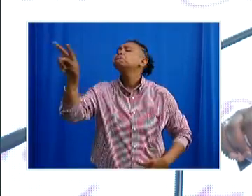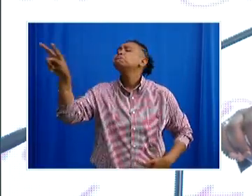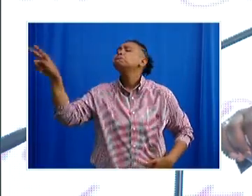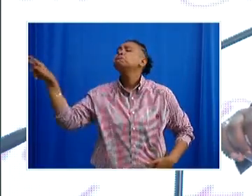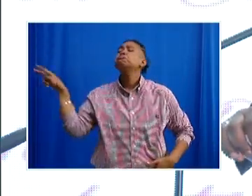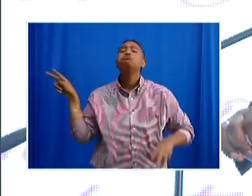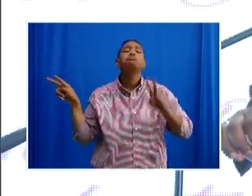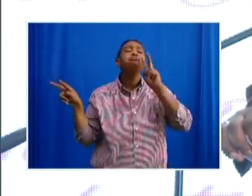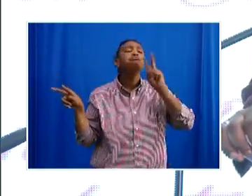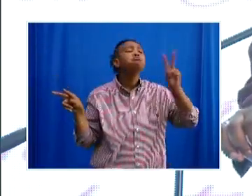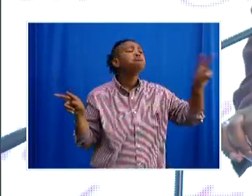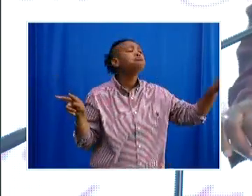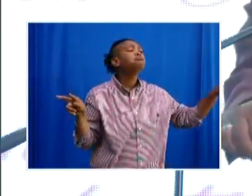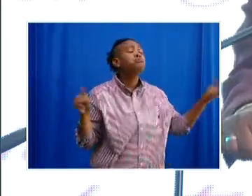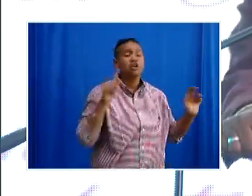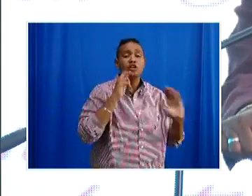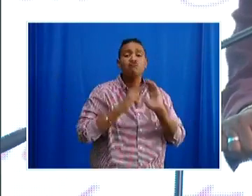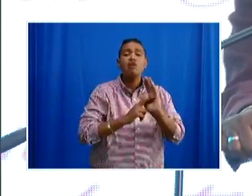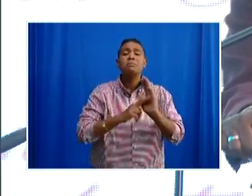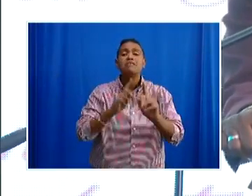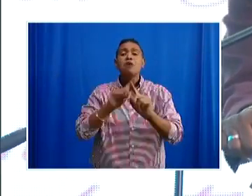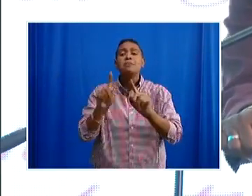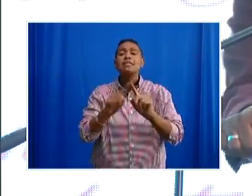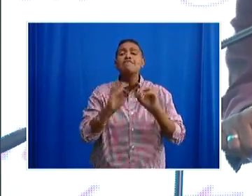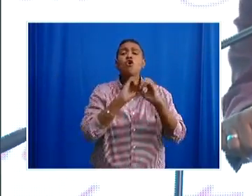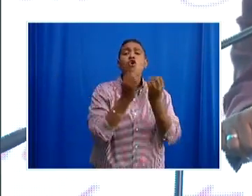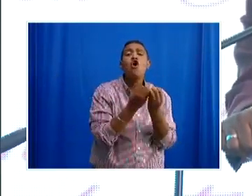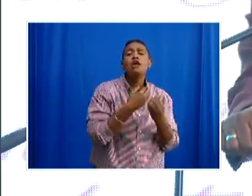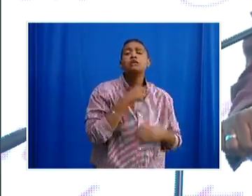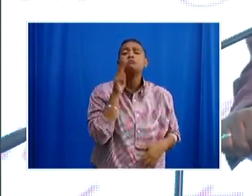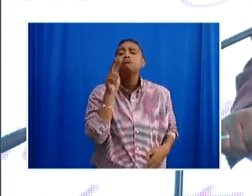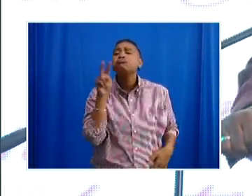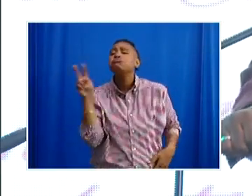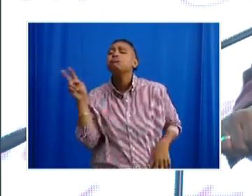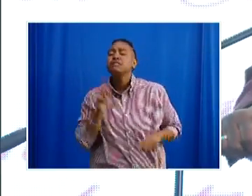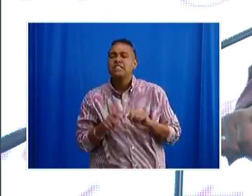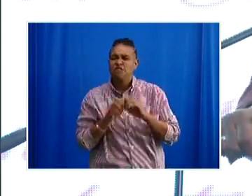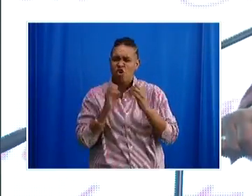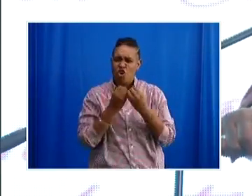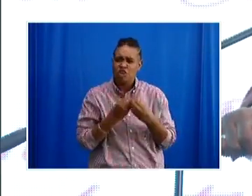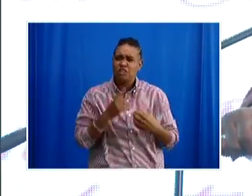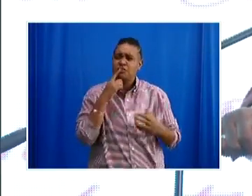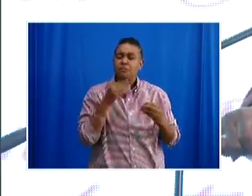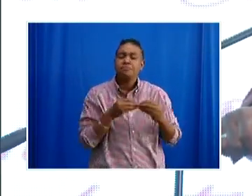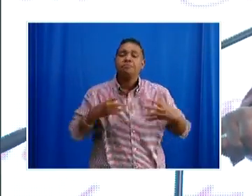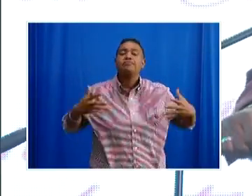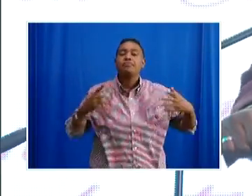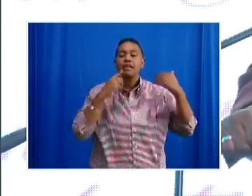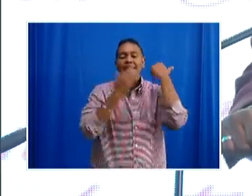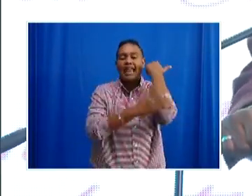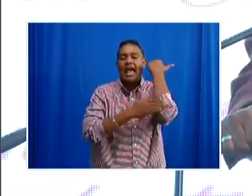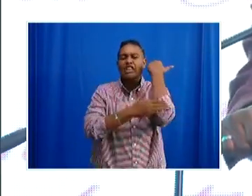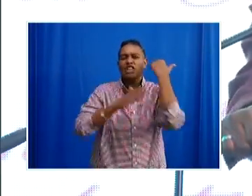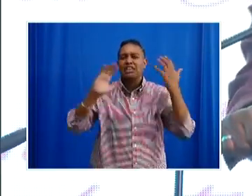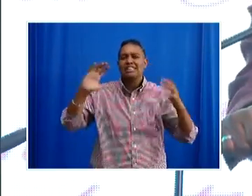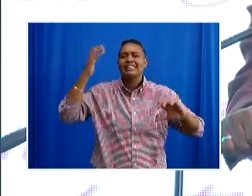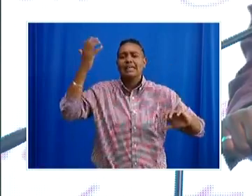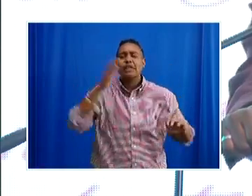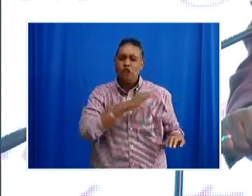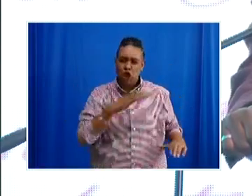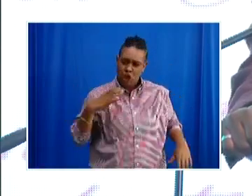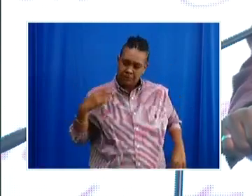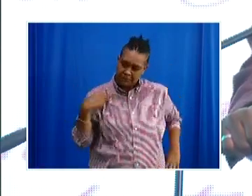representatives from the various organizations which make up the National Disaster